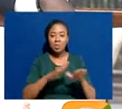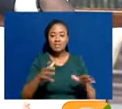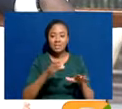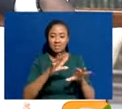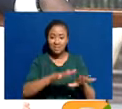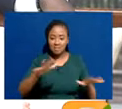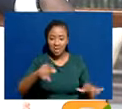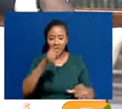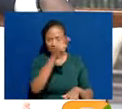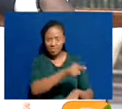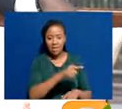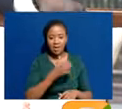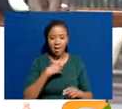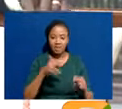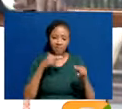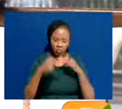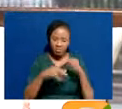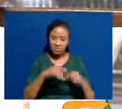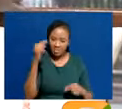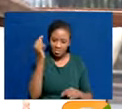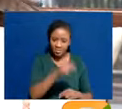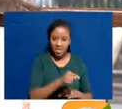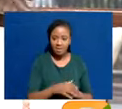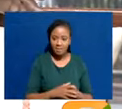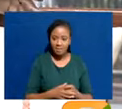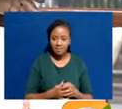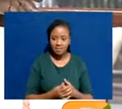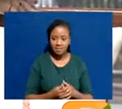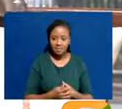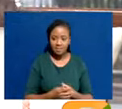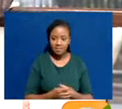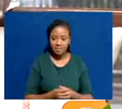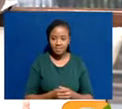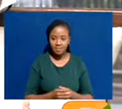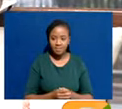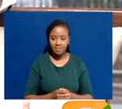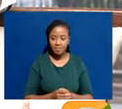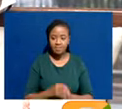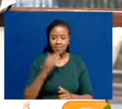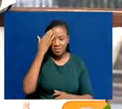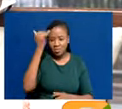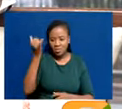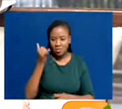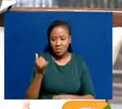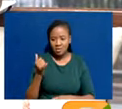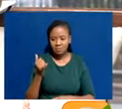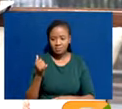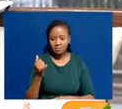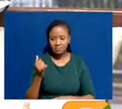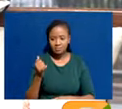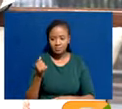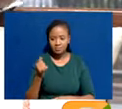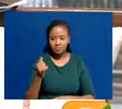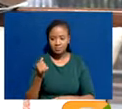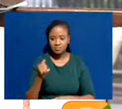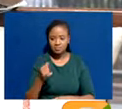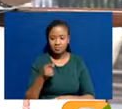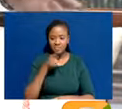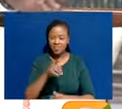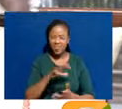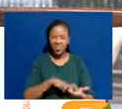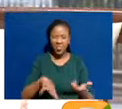there, the restaurants, for that category that he's talking about. Because you see, it was just a mess